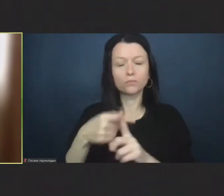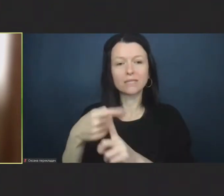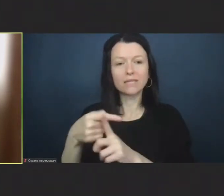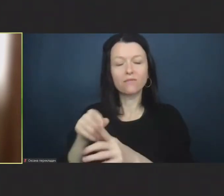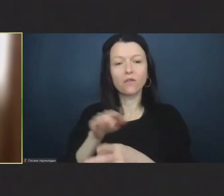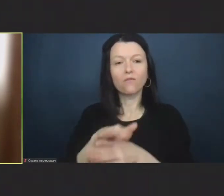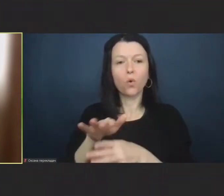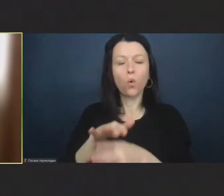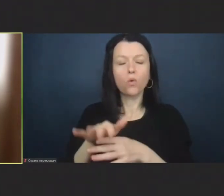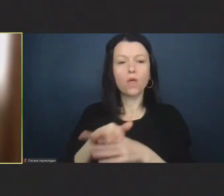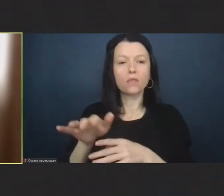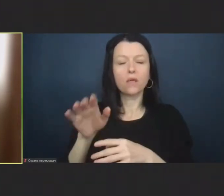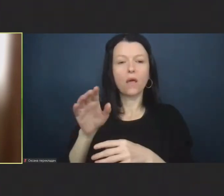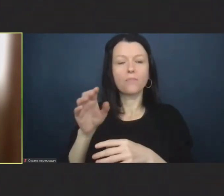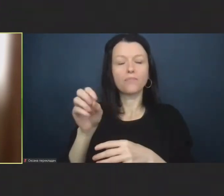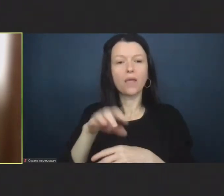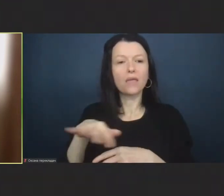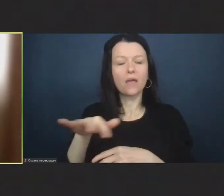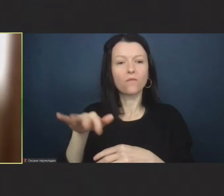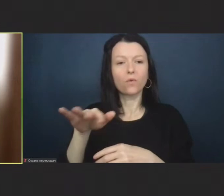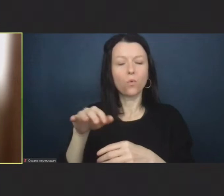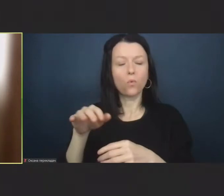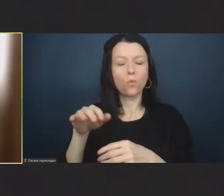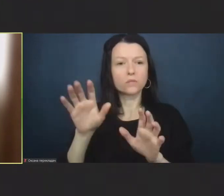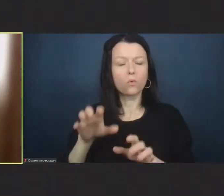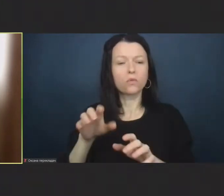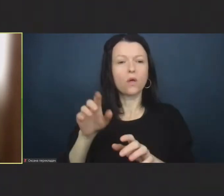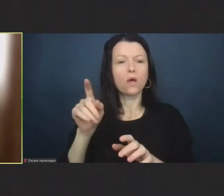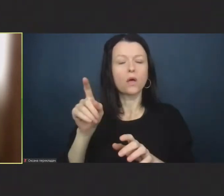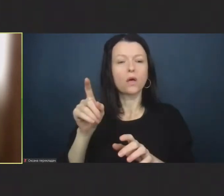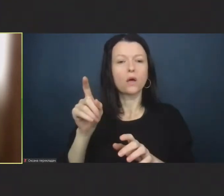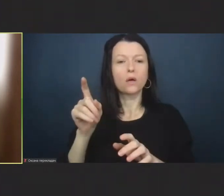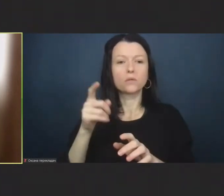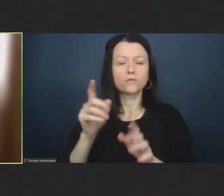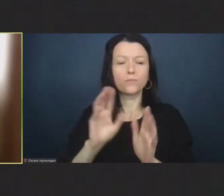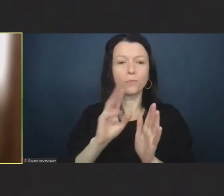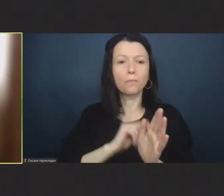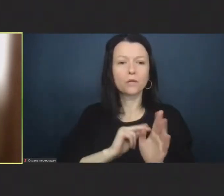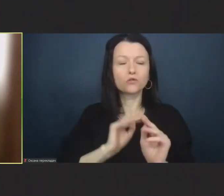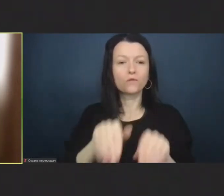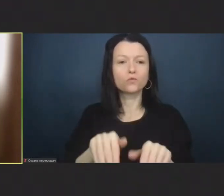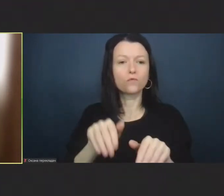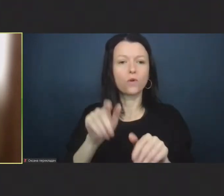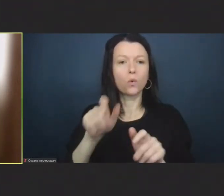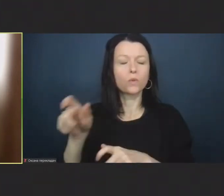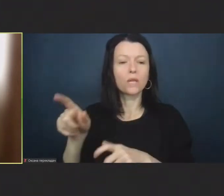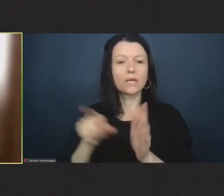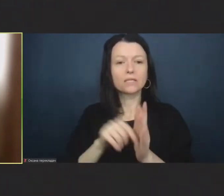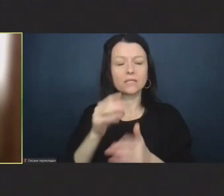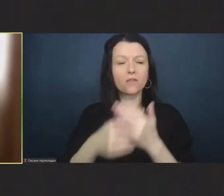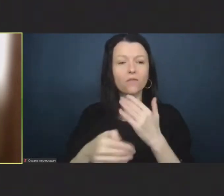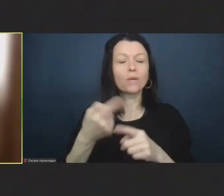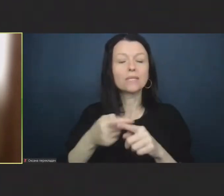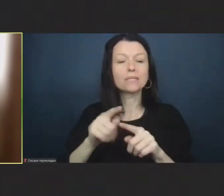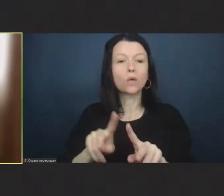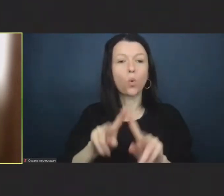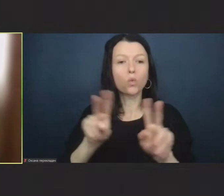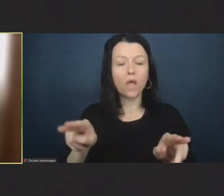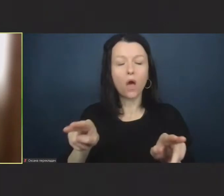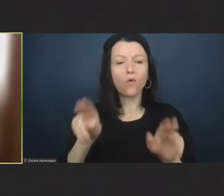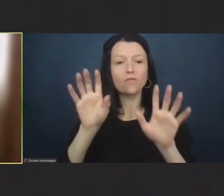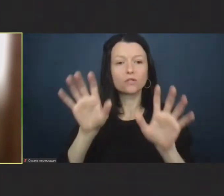look at in terms of positive job provision for the disabled persons is an equal